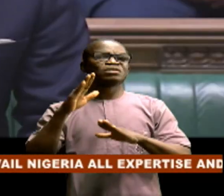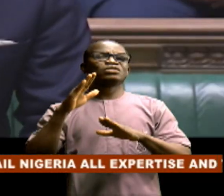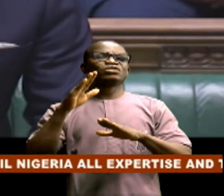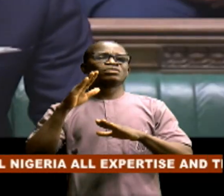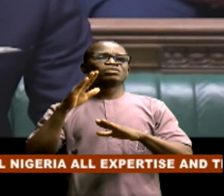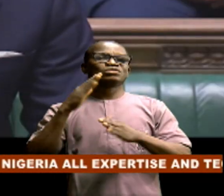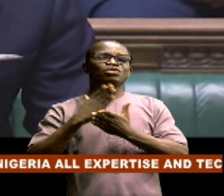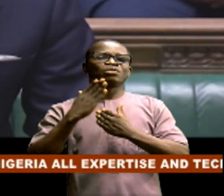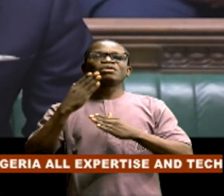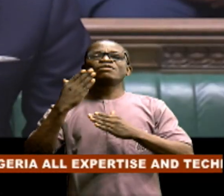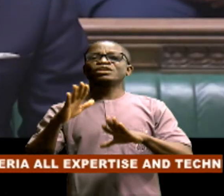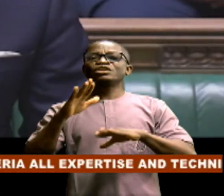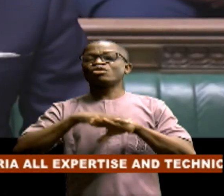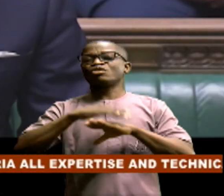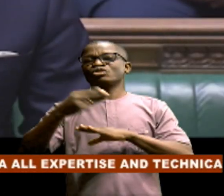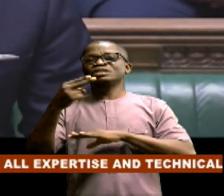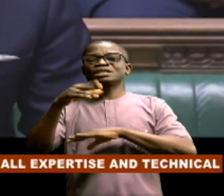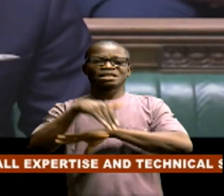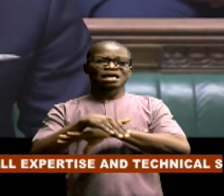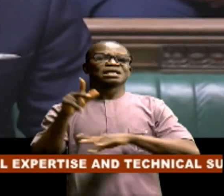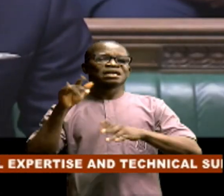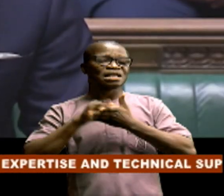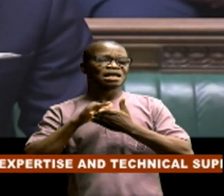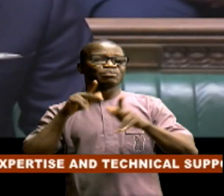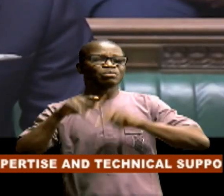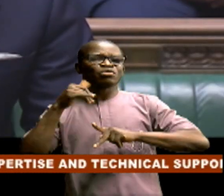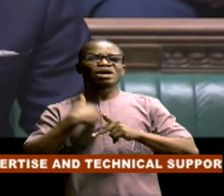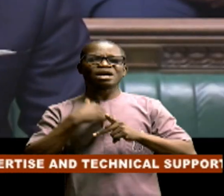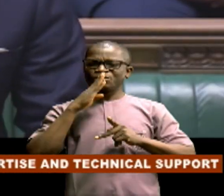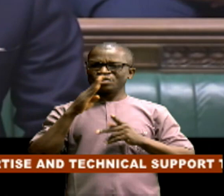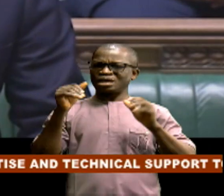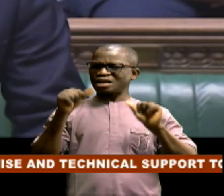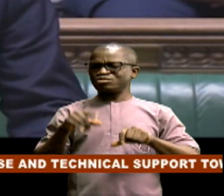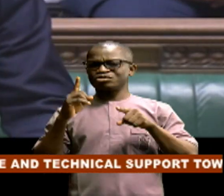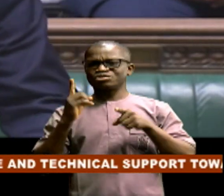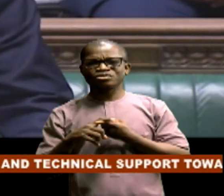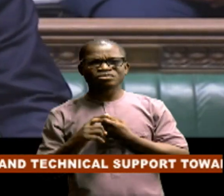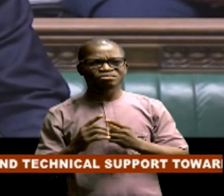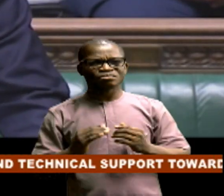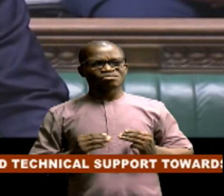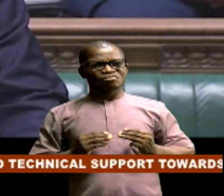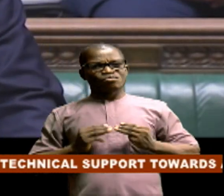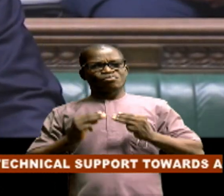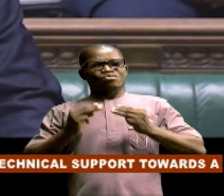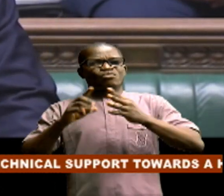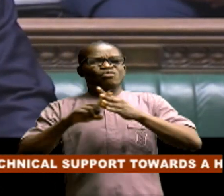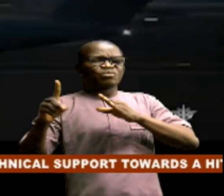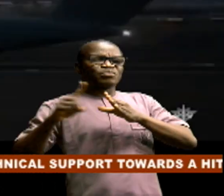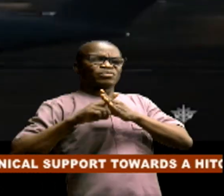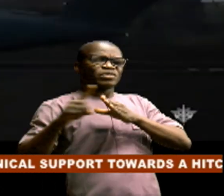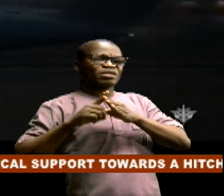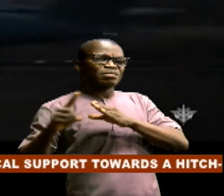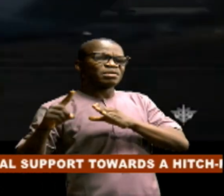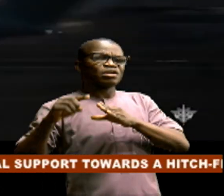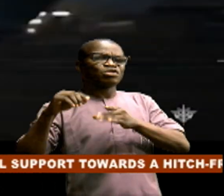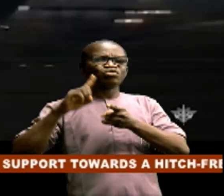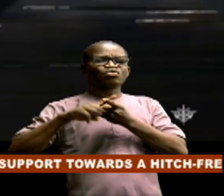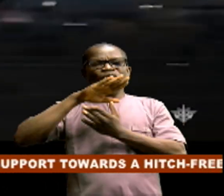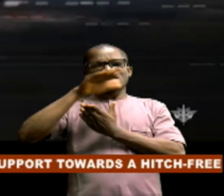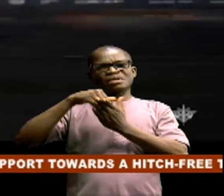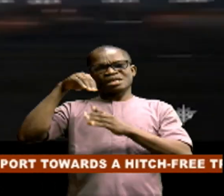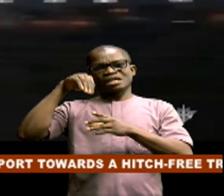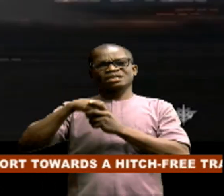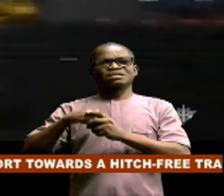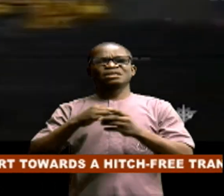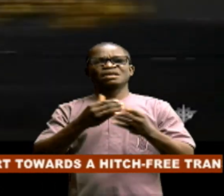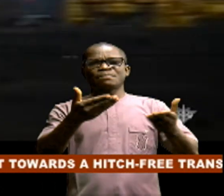said people have been able to reach the airfield north of capital Khartoum in good order for evacuation with